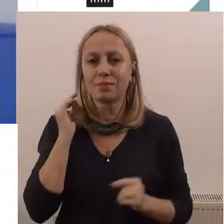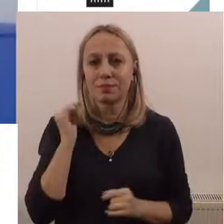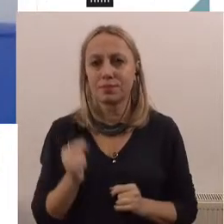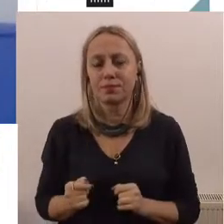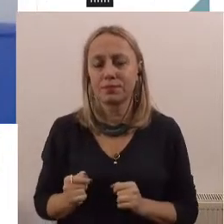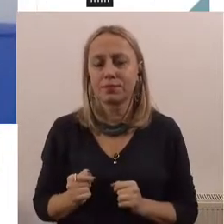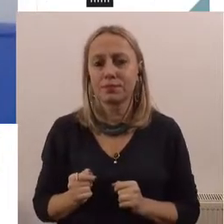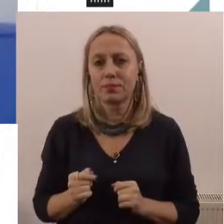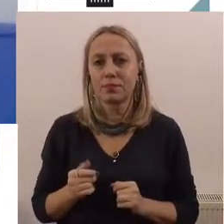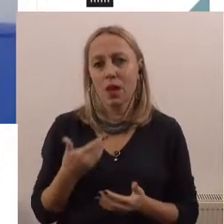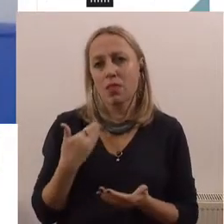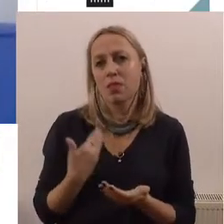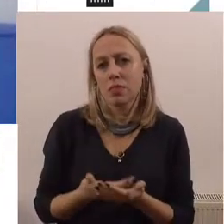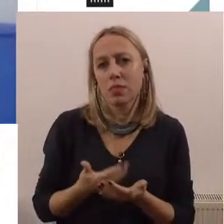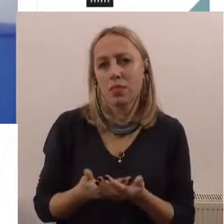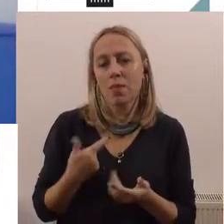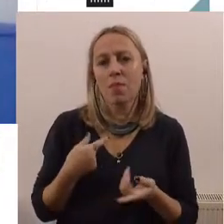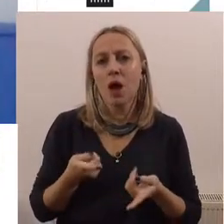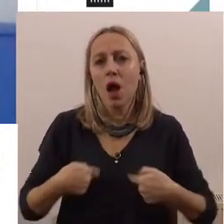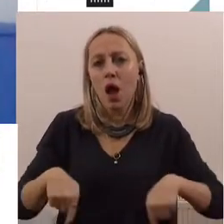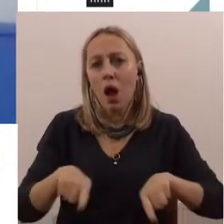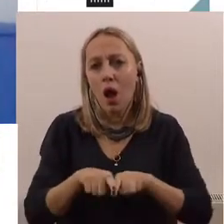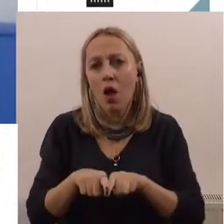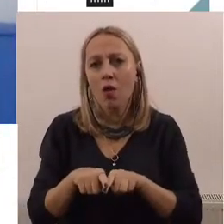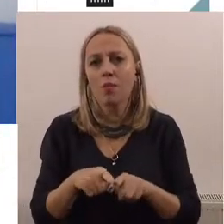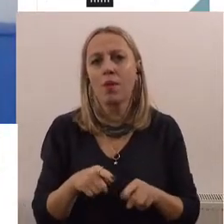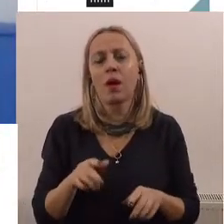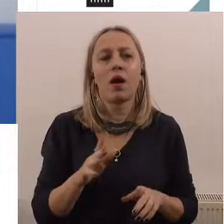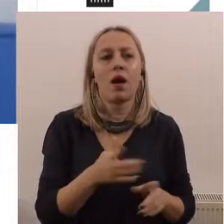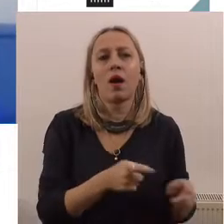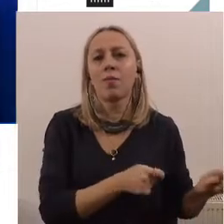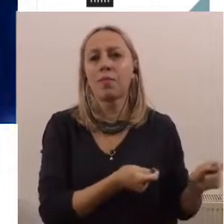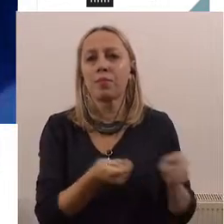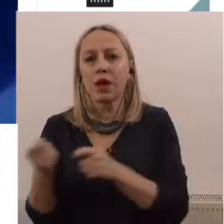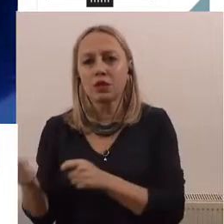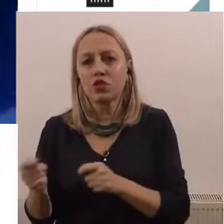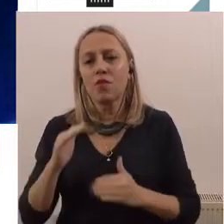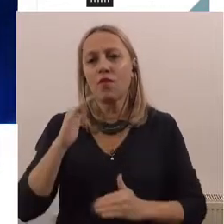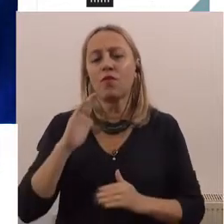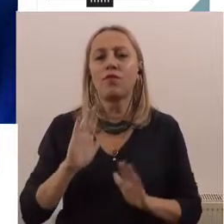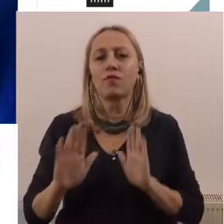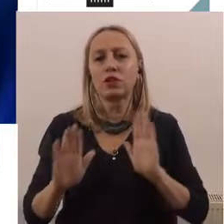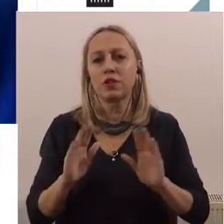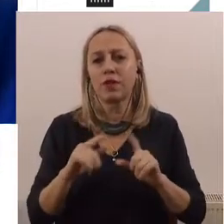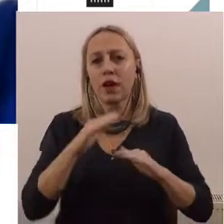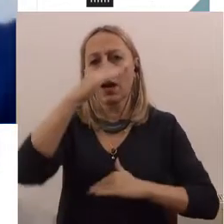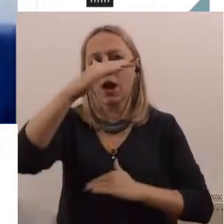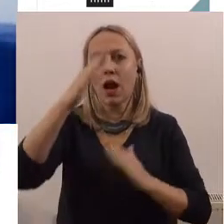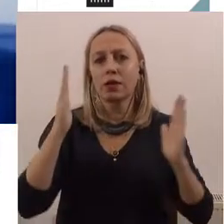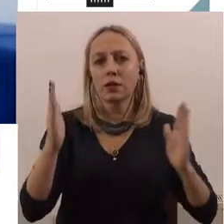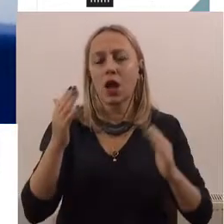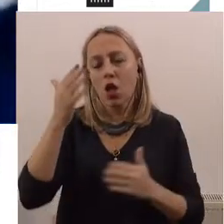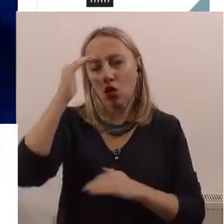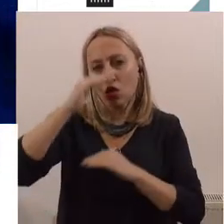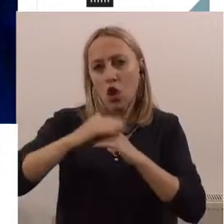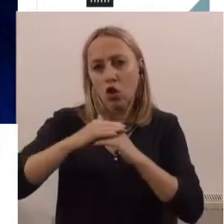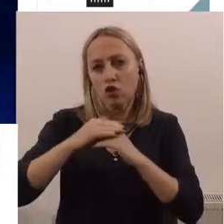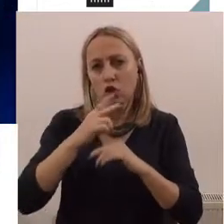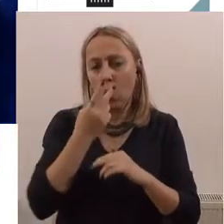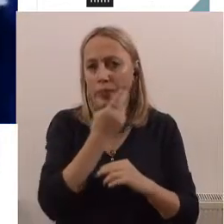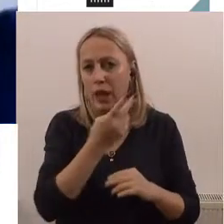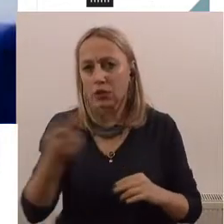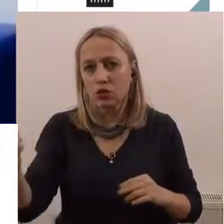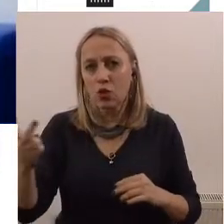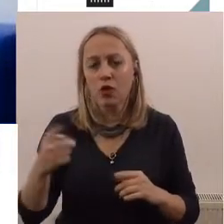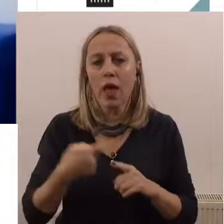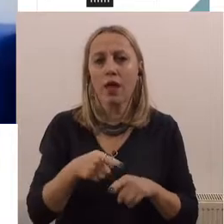for example, we have Night Watch on tour is the name. So we have the Night Watch of Rembrandt, which is 4 by 5 meters.